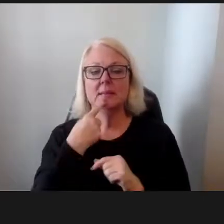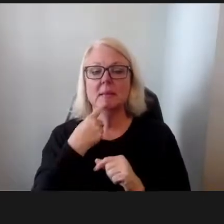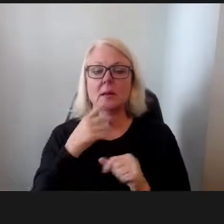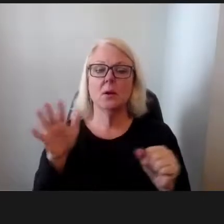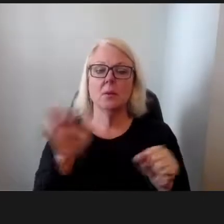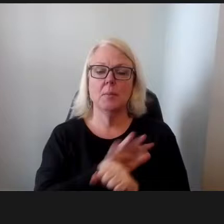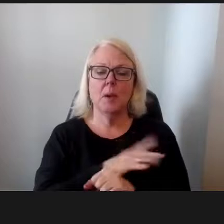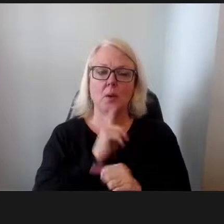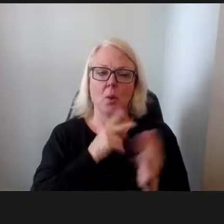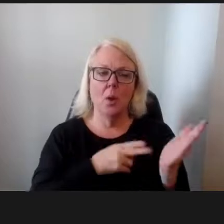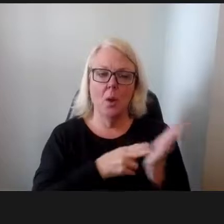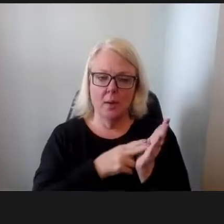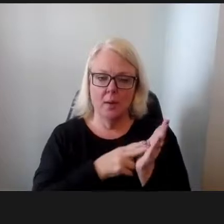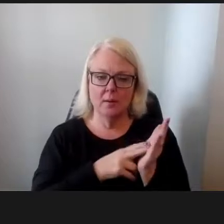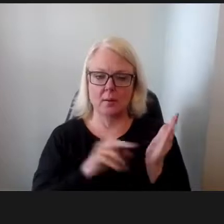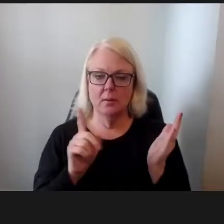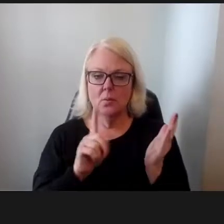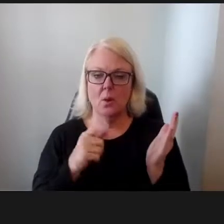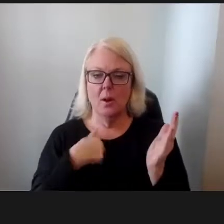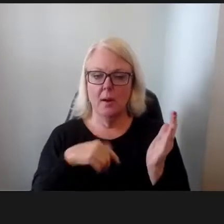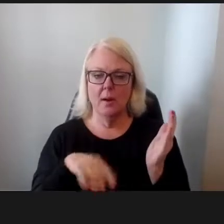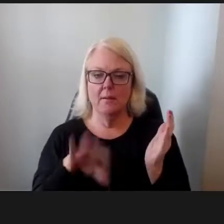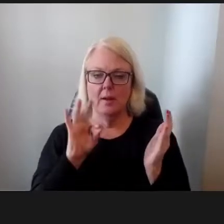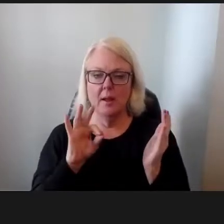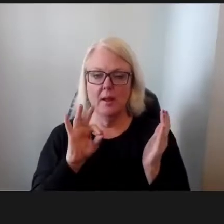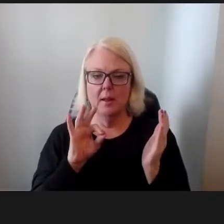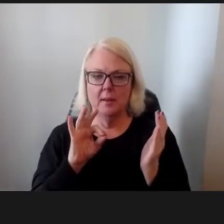complete honesty, where do I find them?